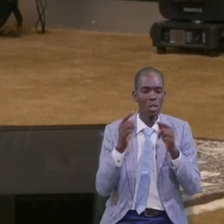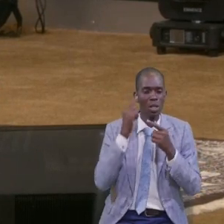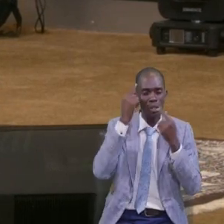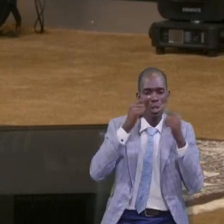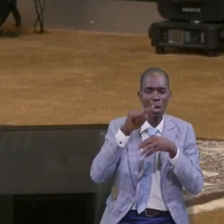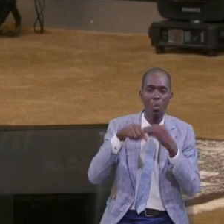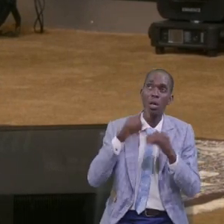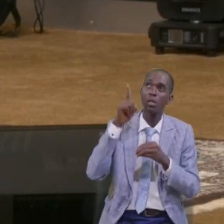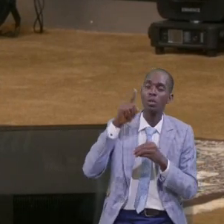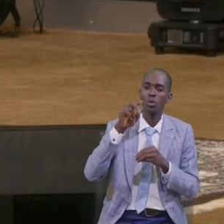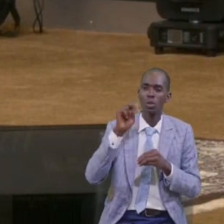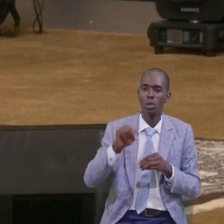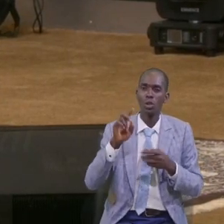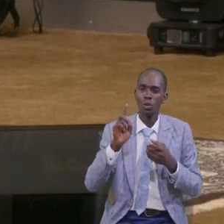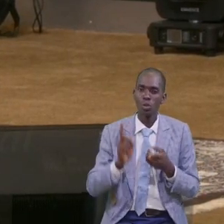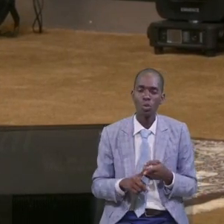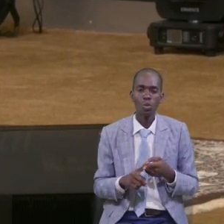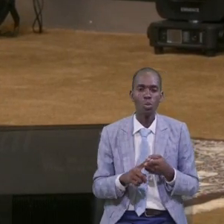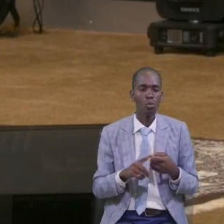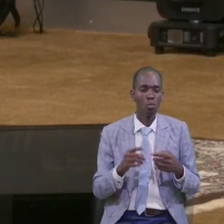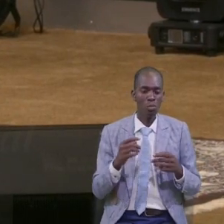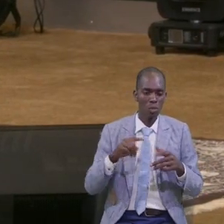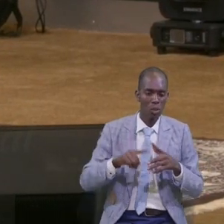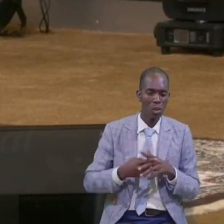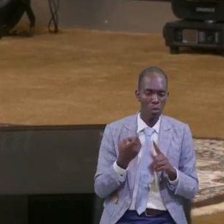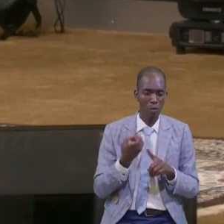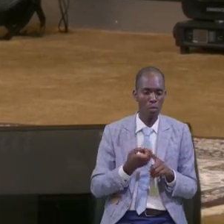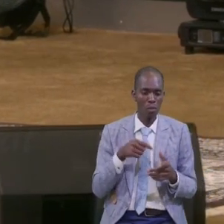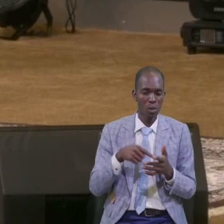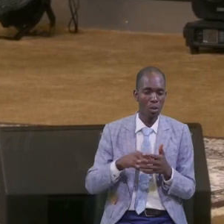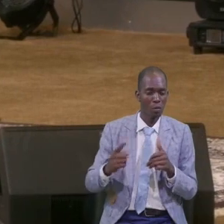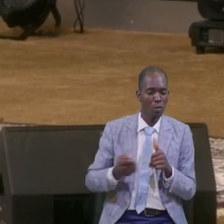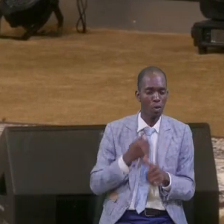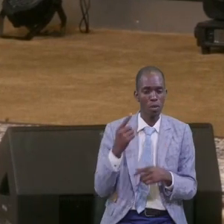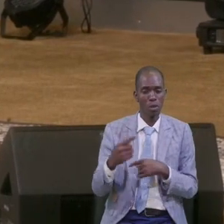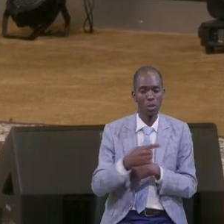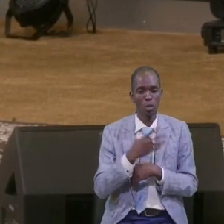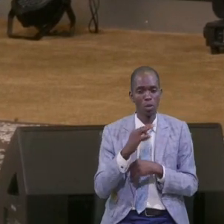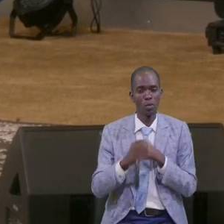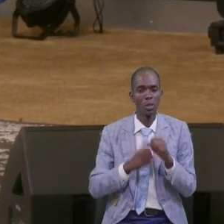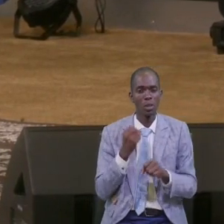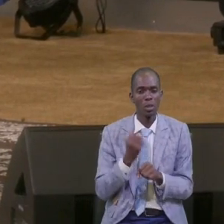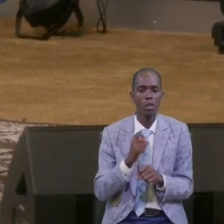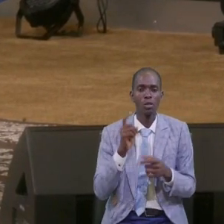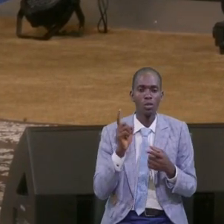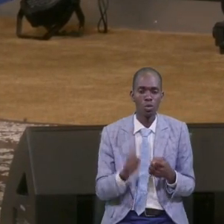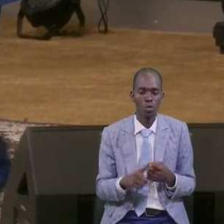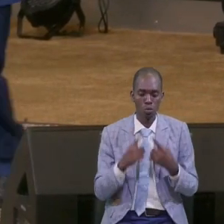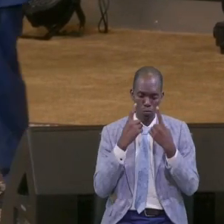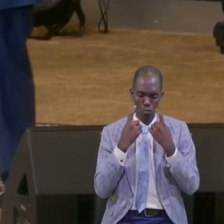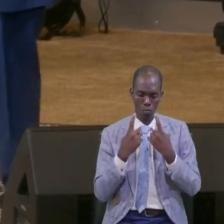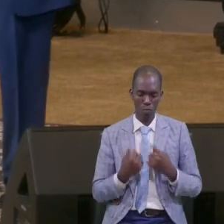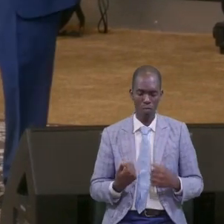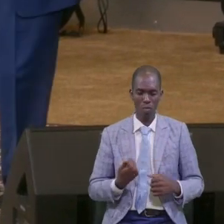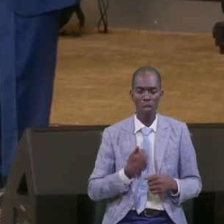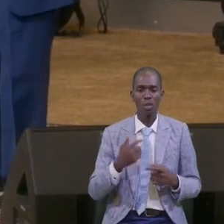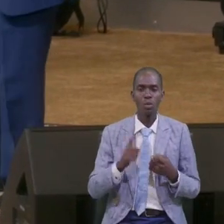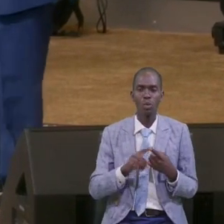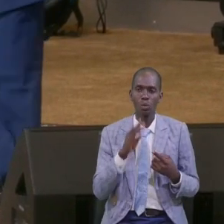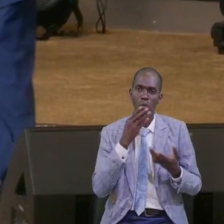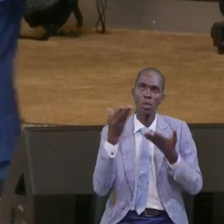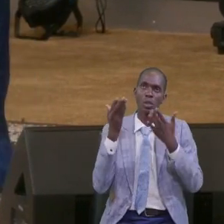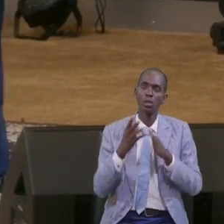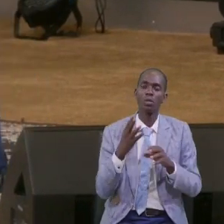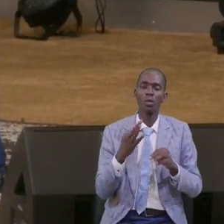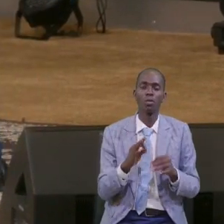bring ourselves on this first day of the year to be servants of the Lord Jesus Christ, and into those who